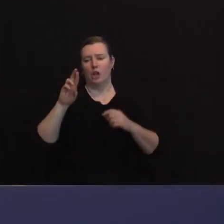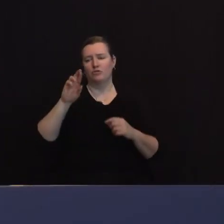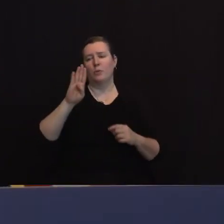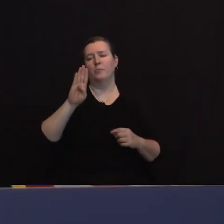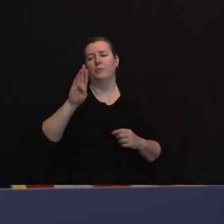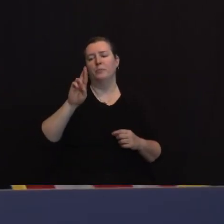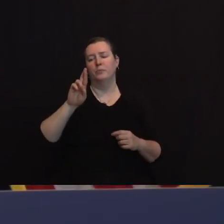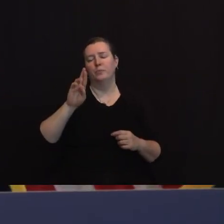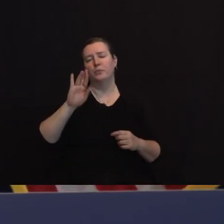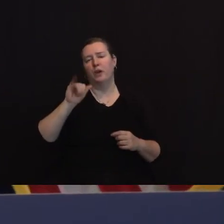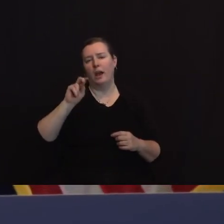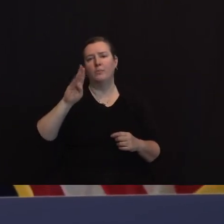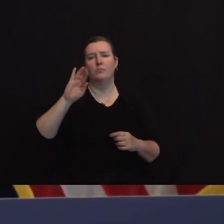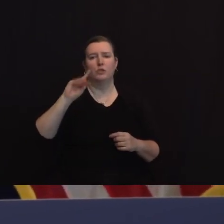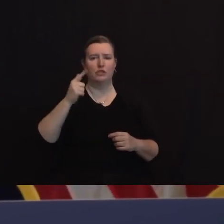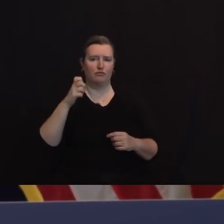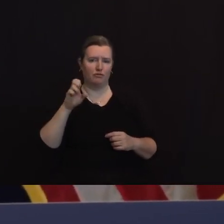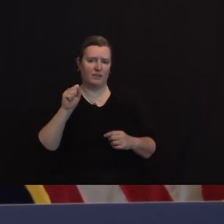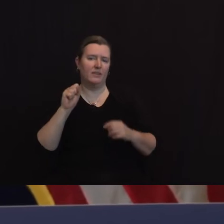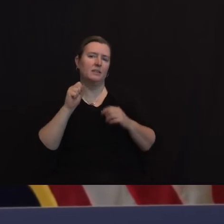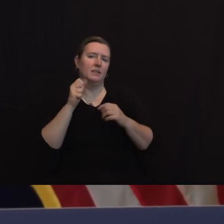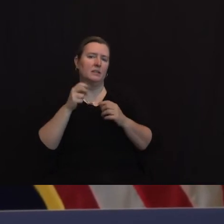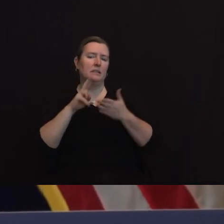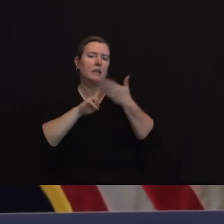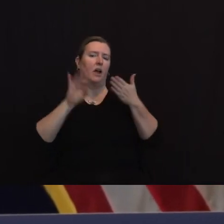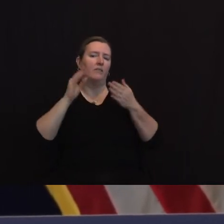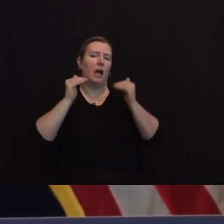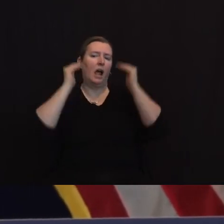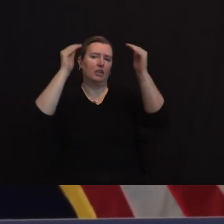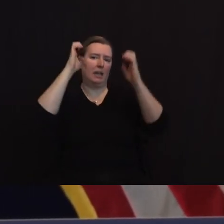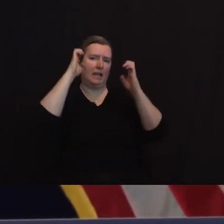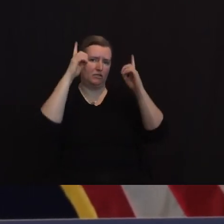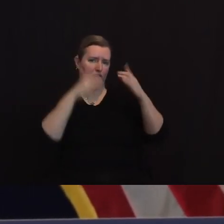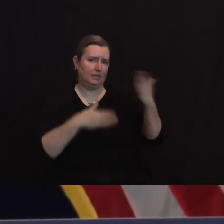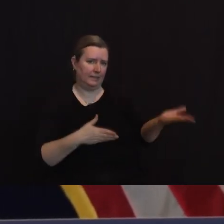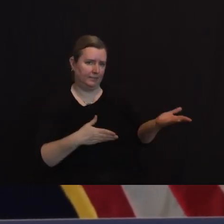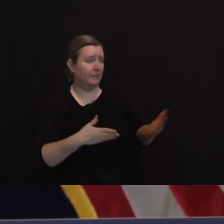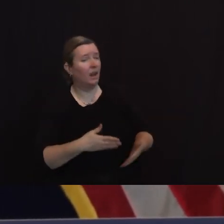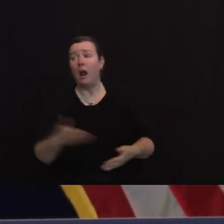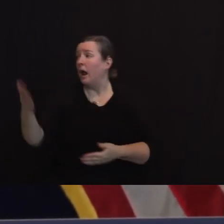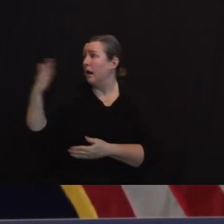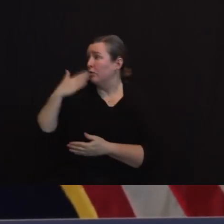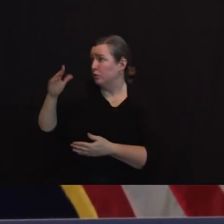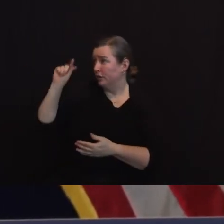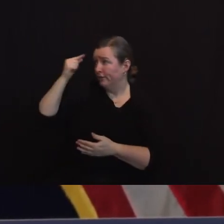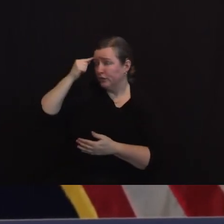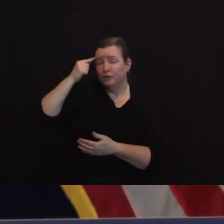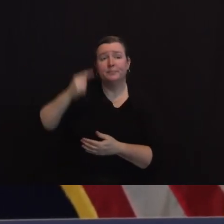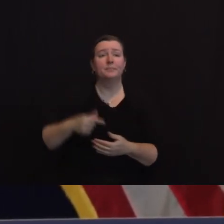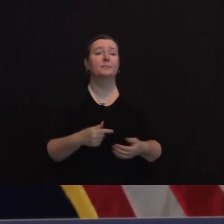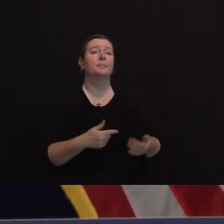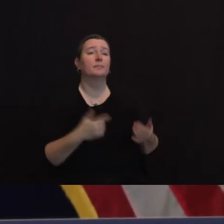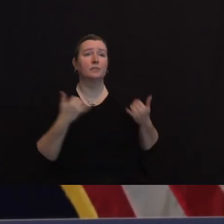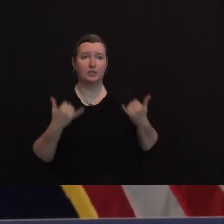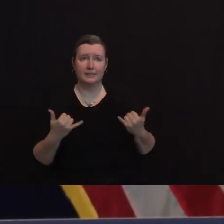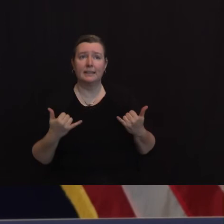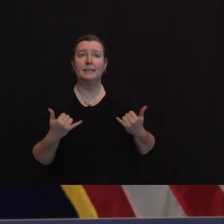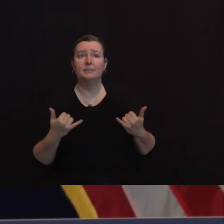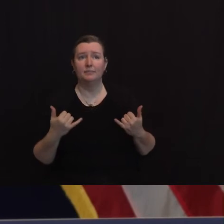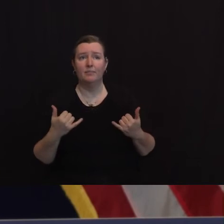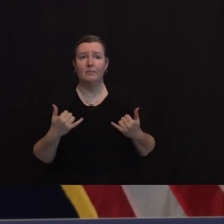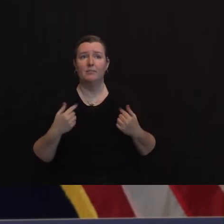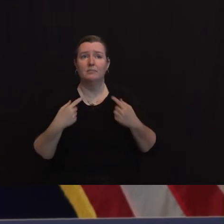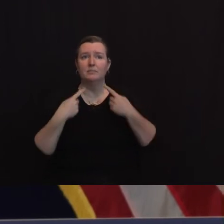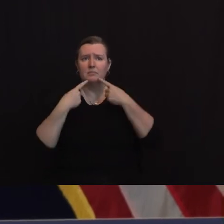Thank you, Governor, for the opportunity to be with you this afternoon. Today's announcement, combined with the investments in higher education